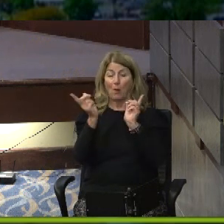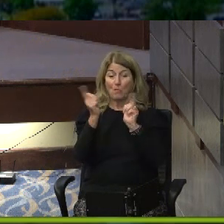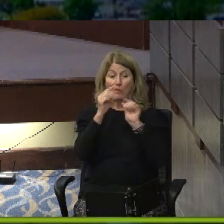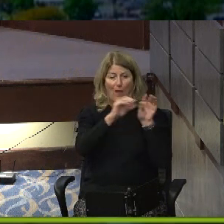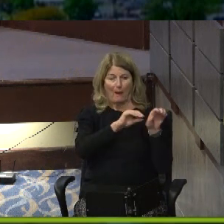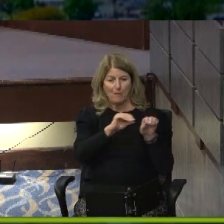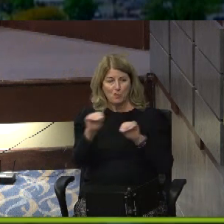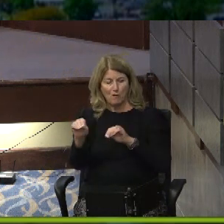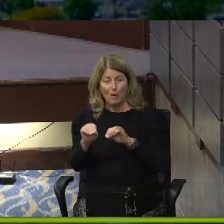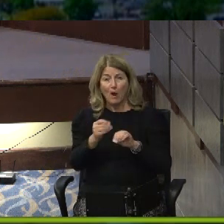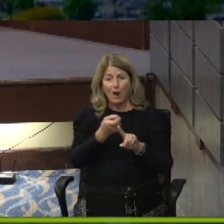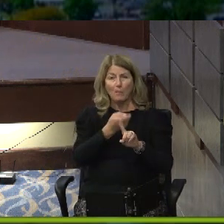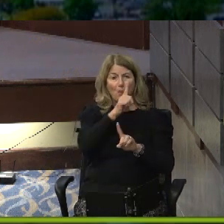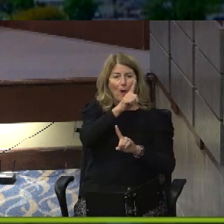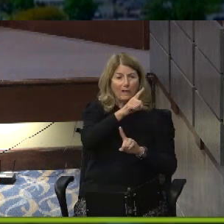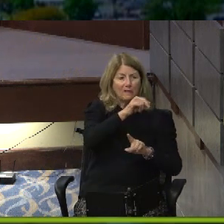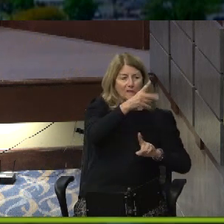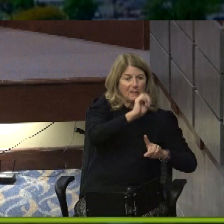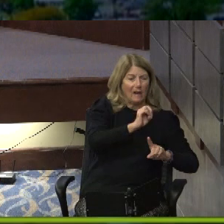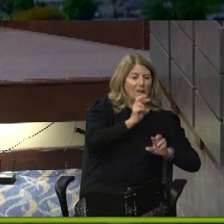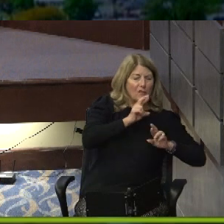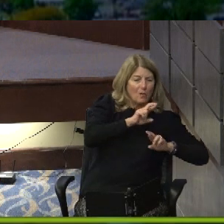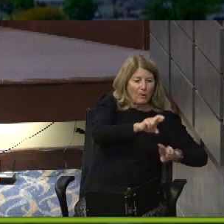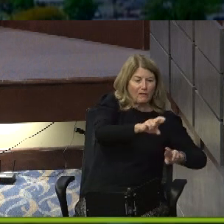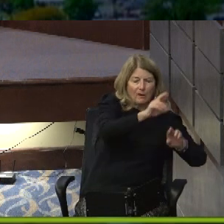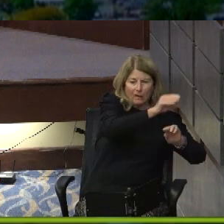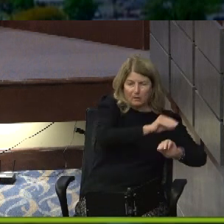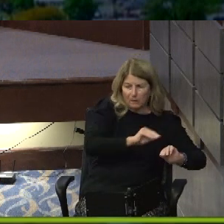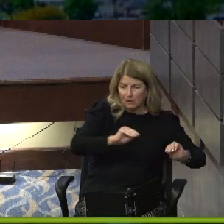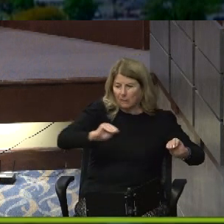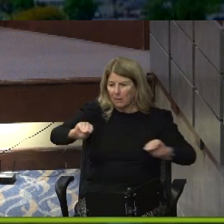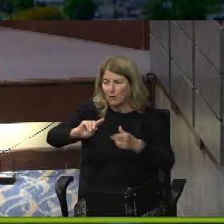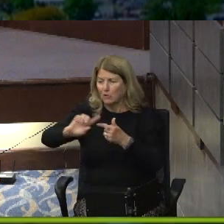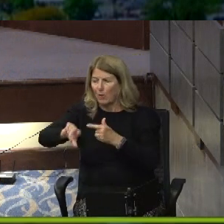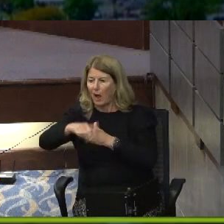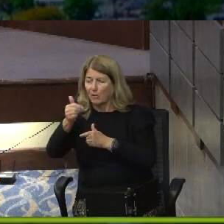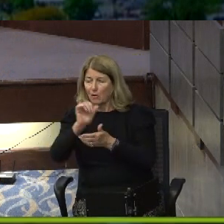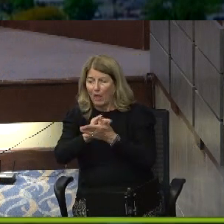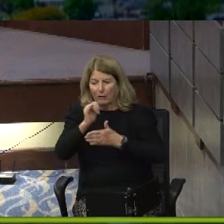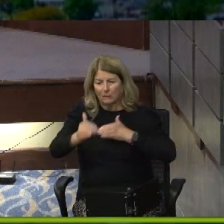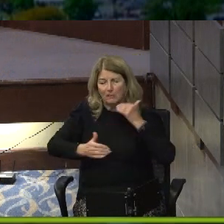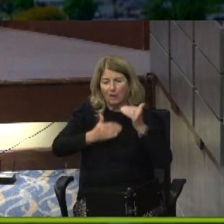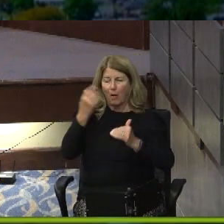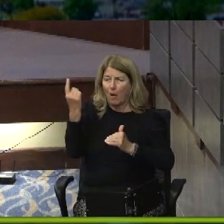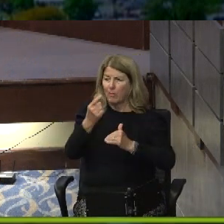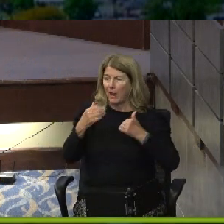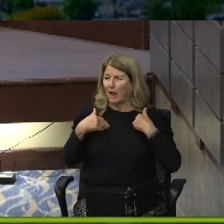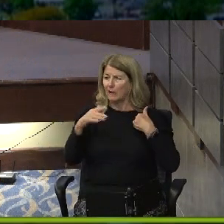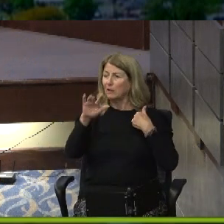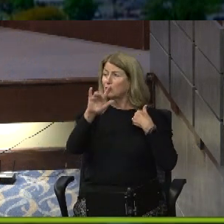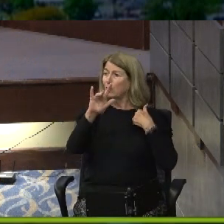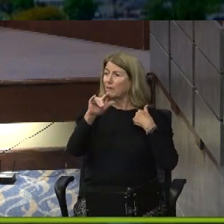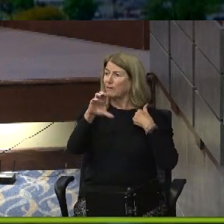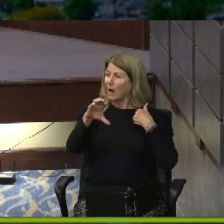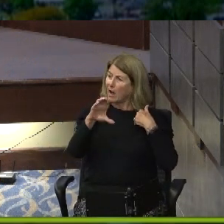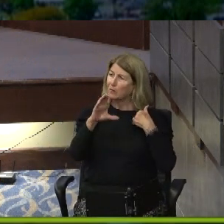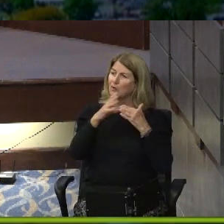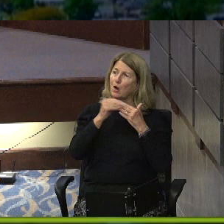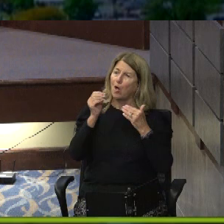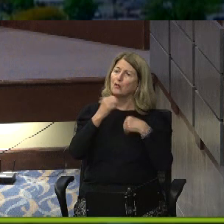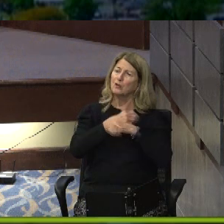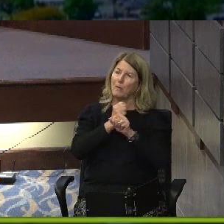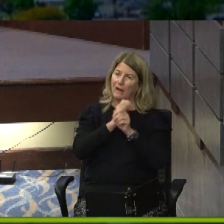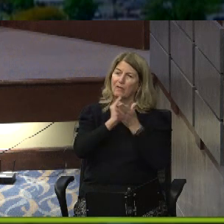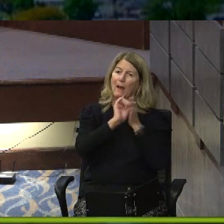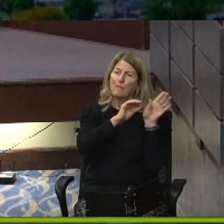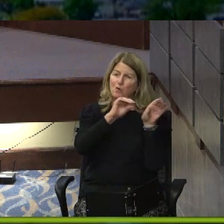of the river to the other, and that process, and how they only had about $2,500 to make that move when that happened. And I